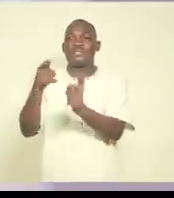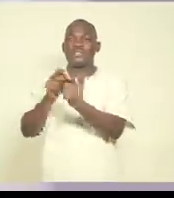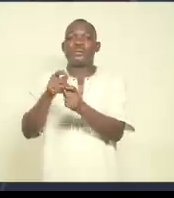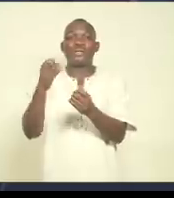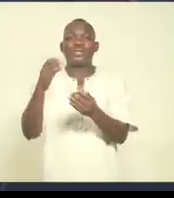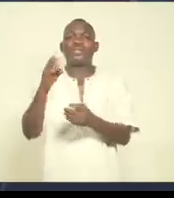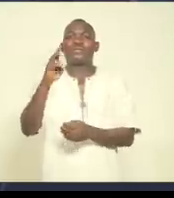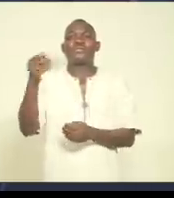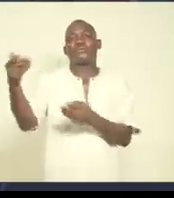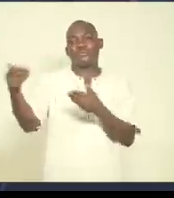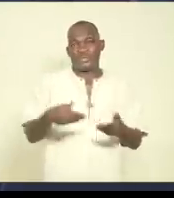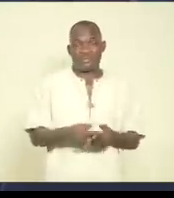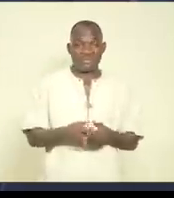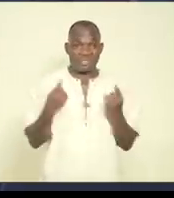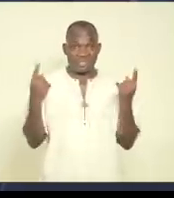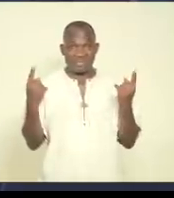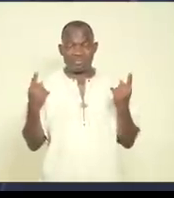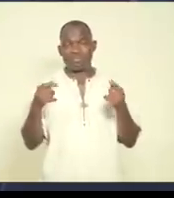cedis. Yes, hurry up